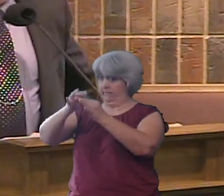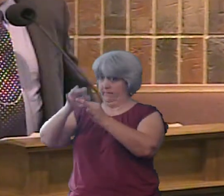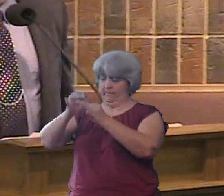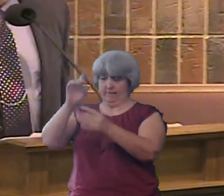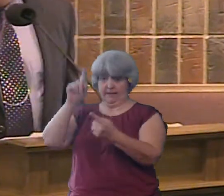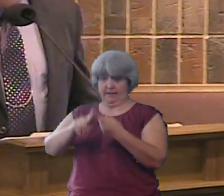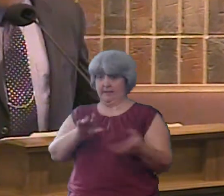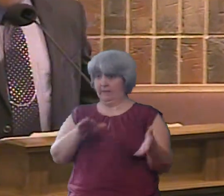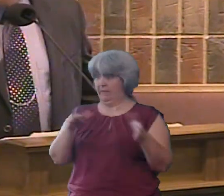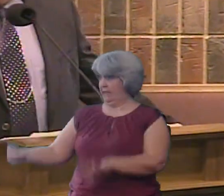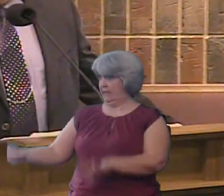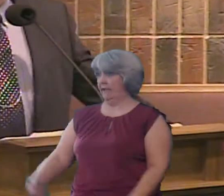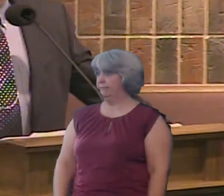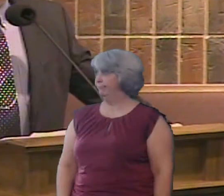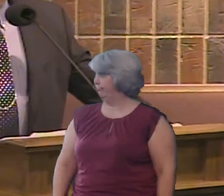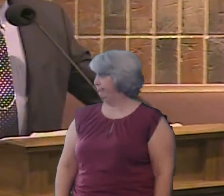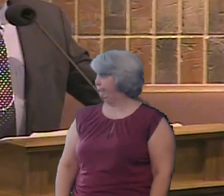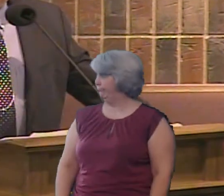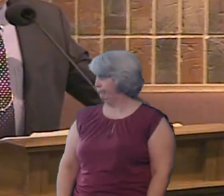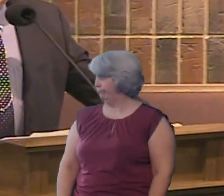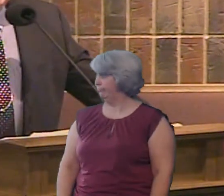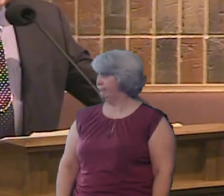breath.